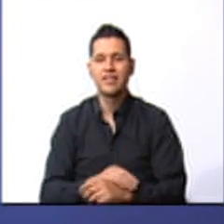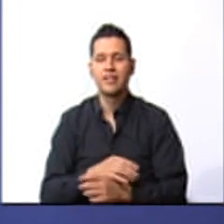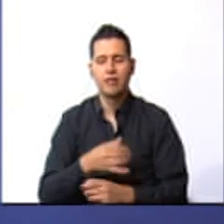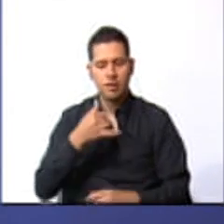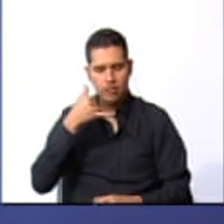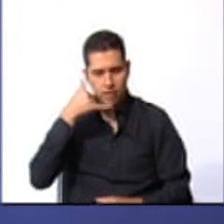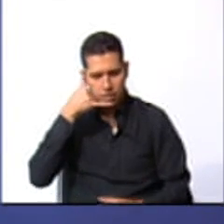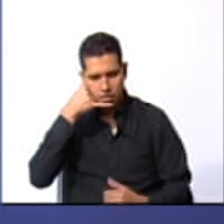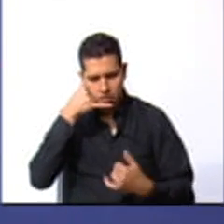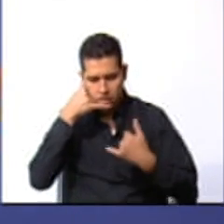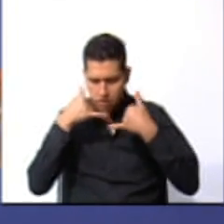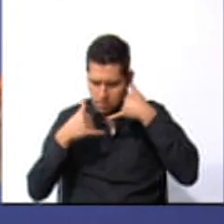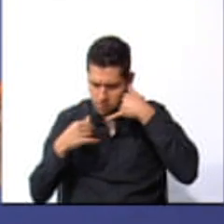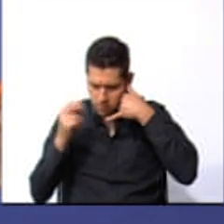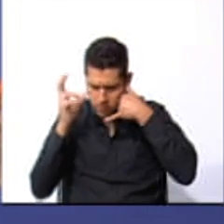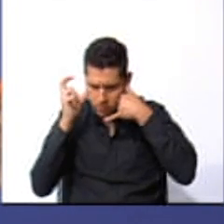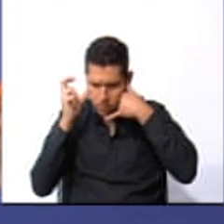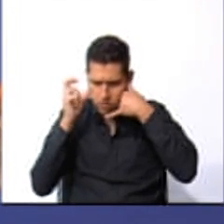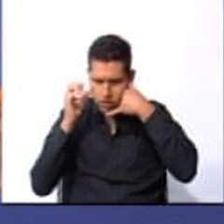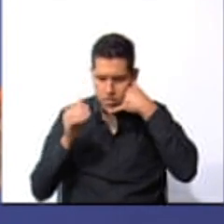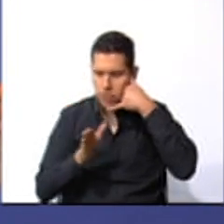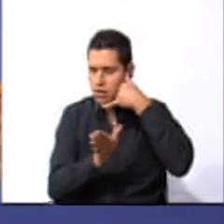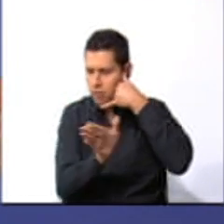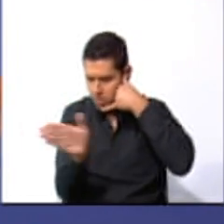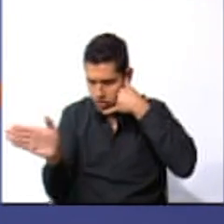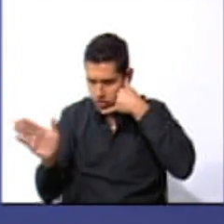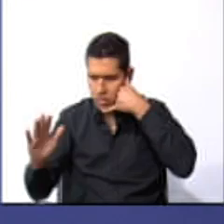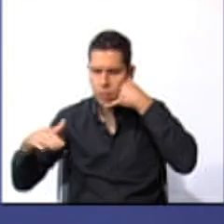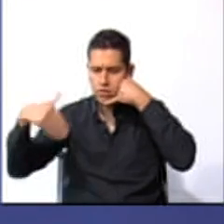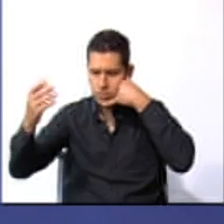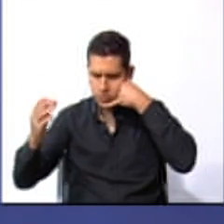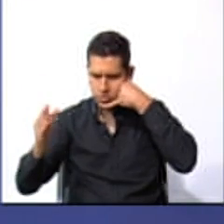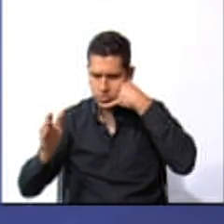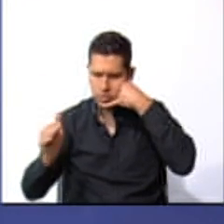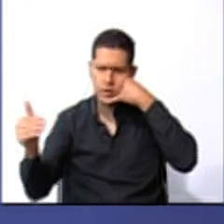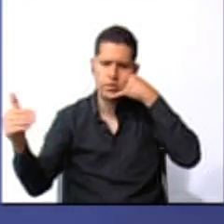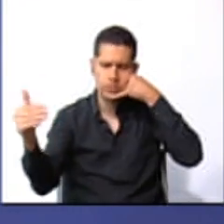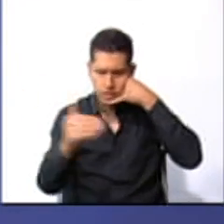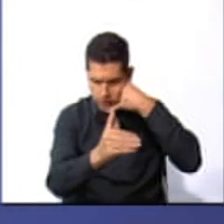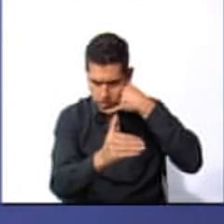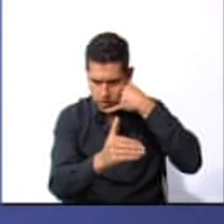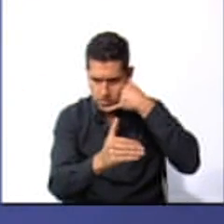Right, then turn left,